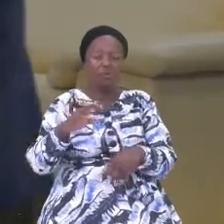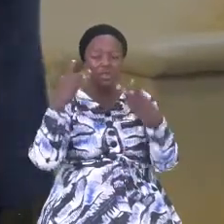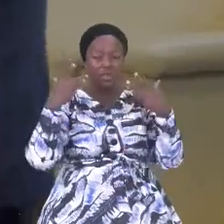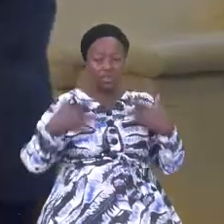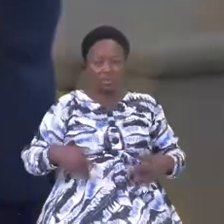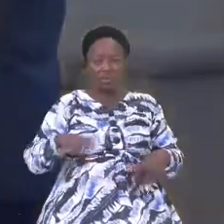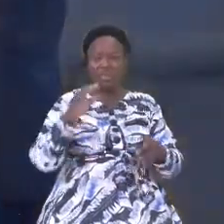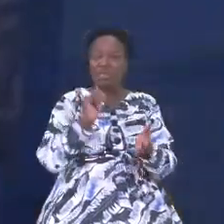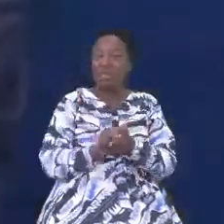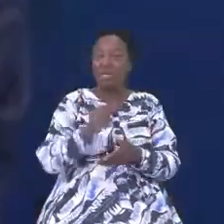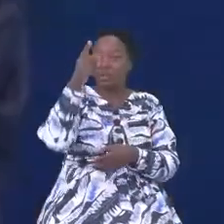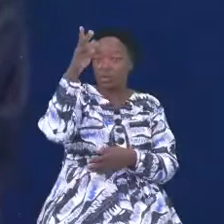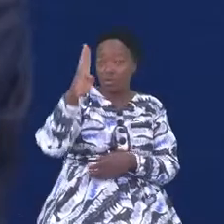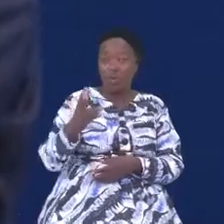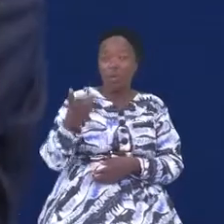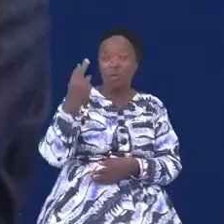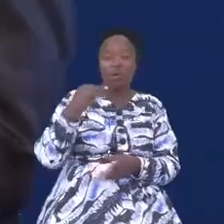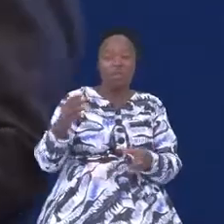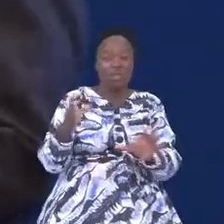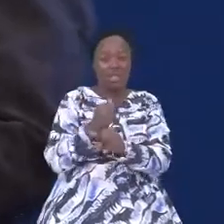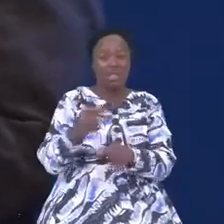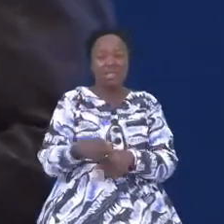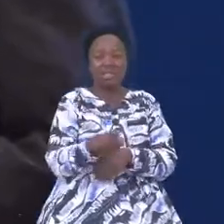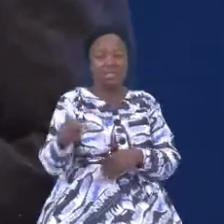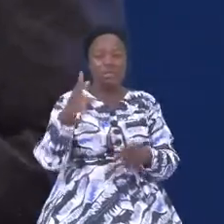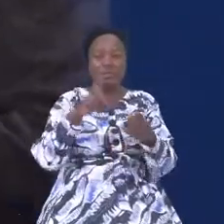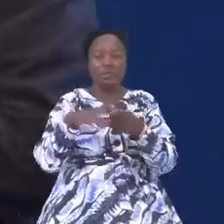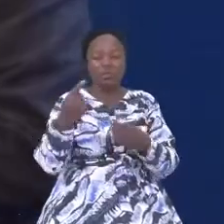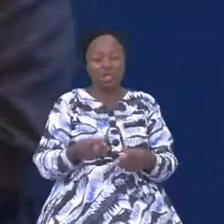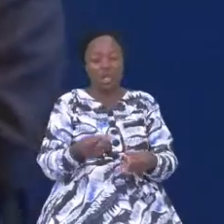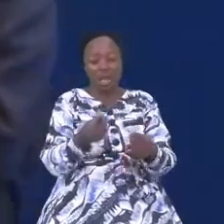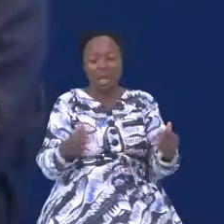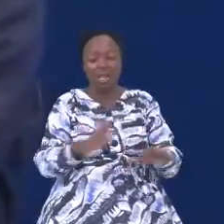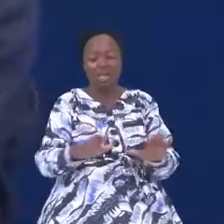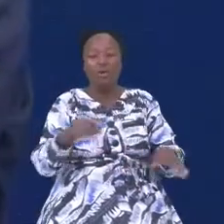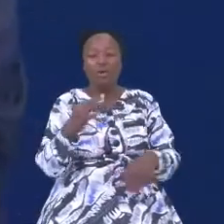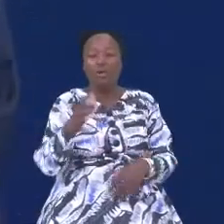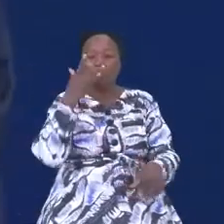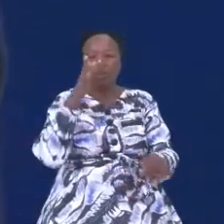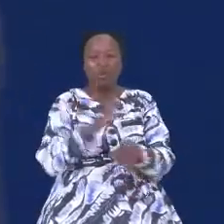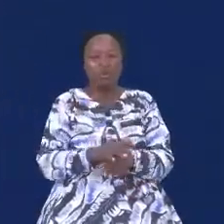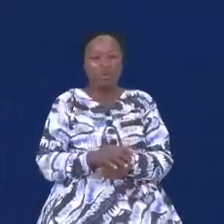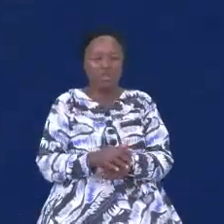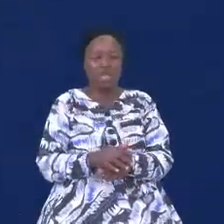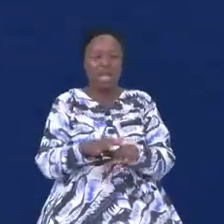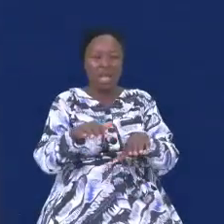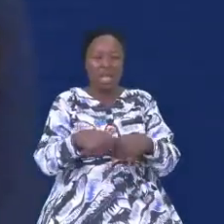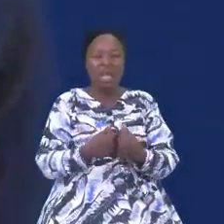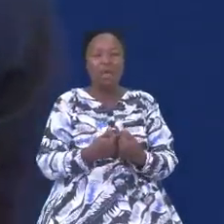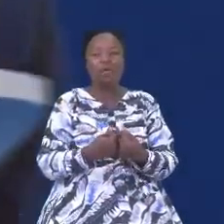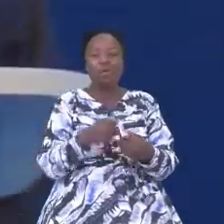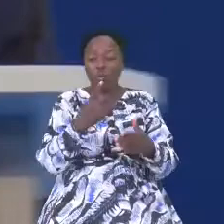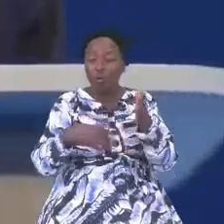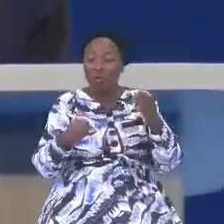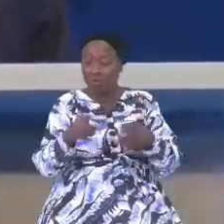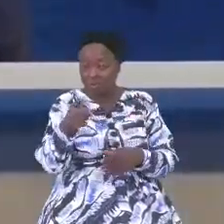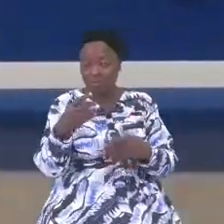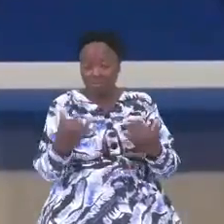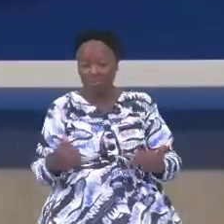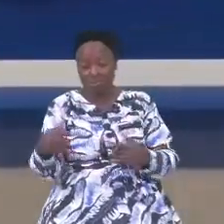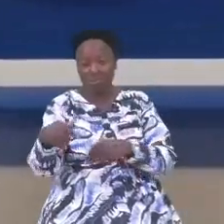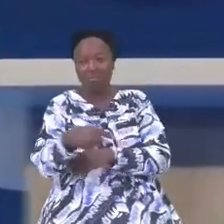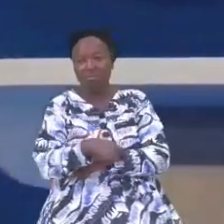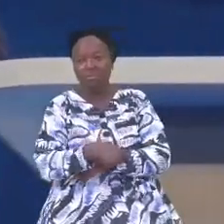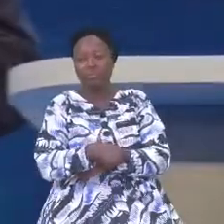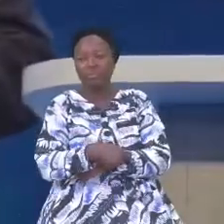discouragement that God was taking them to the land of promise. How about you today? Do